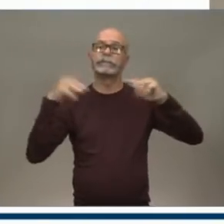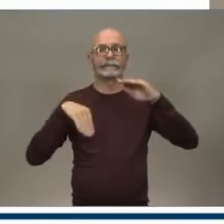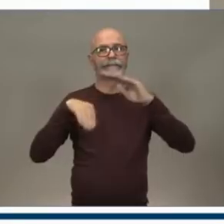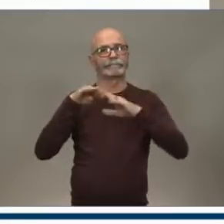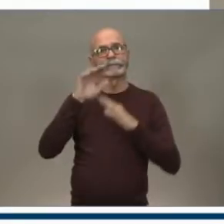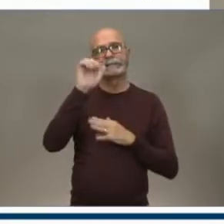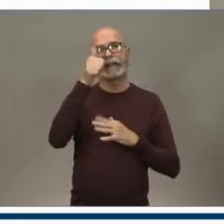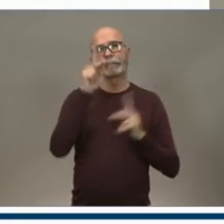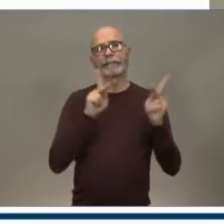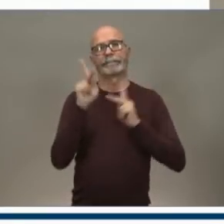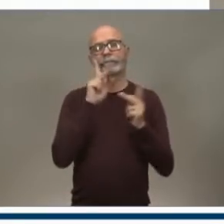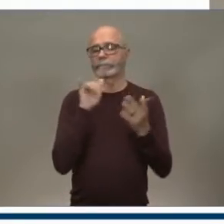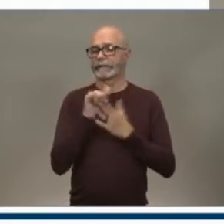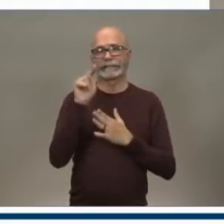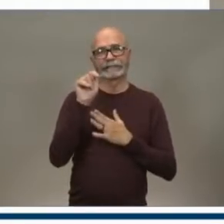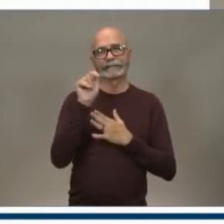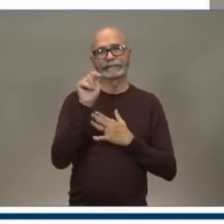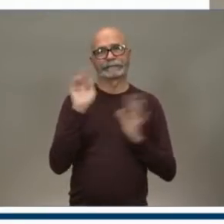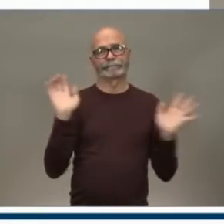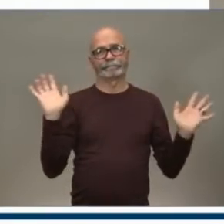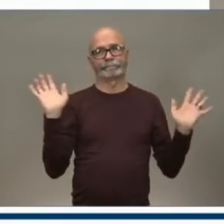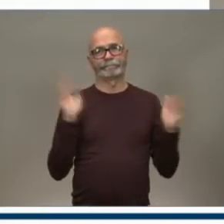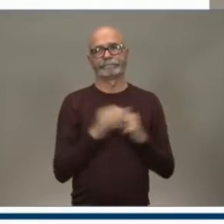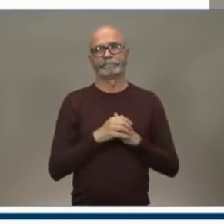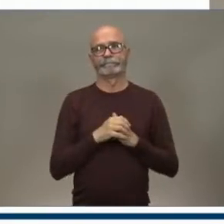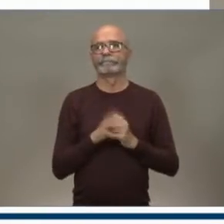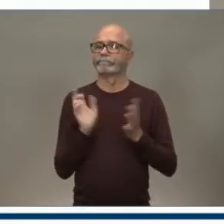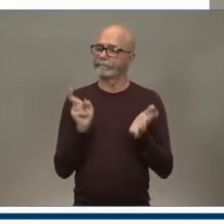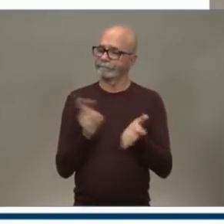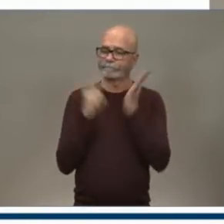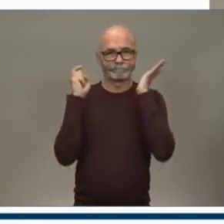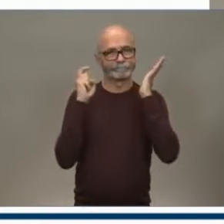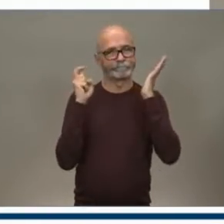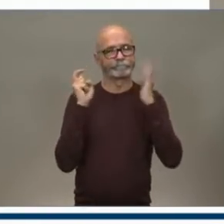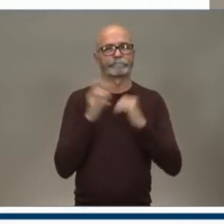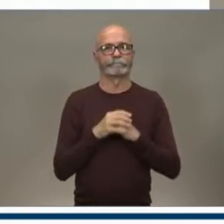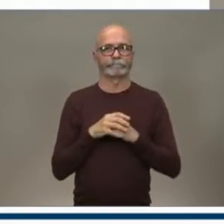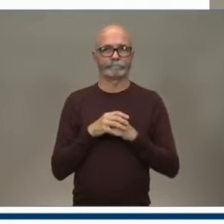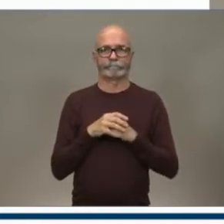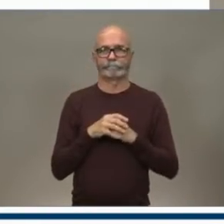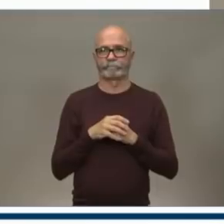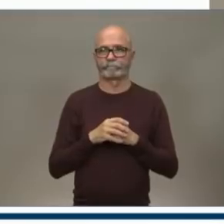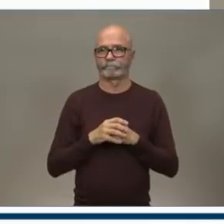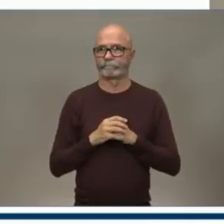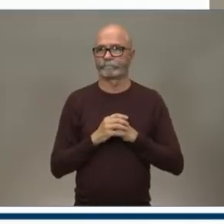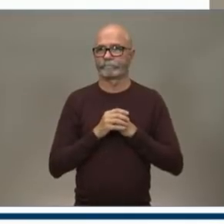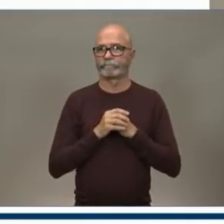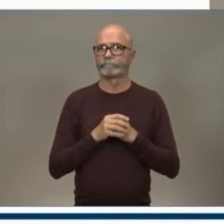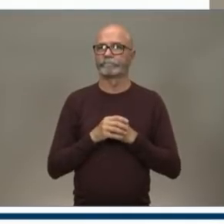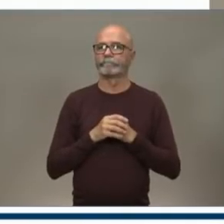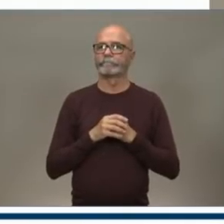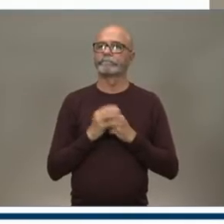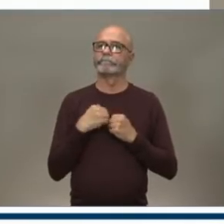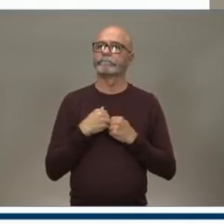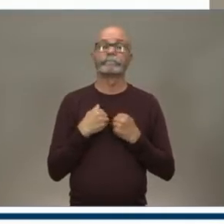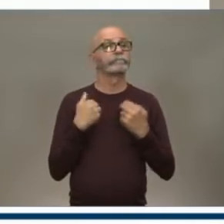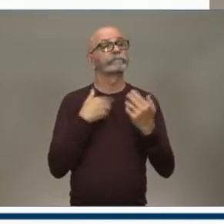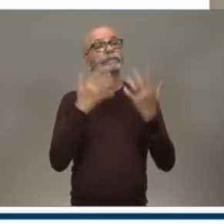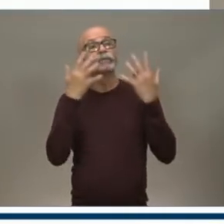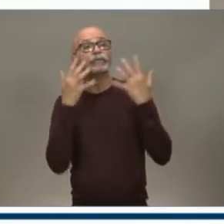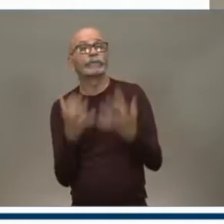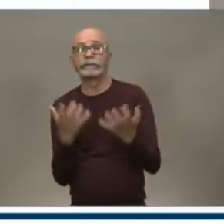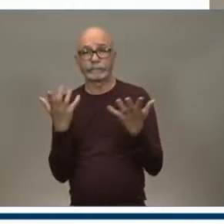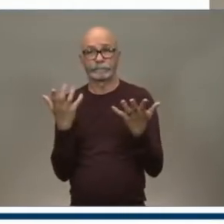What we're asking people to do, so that's a requirement. What we're asking people to do is to be careful about how many groups of 10 they are